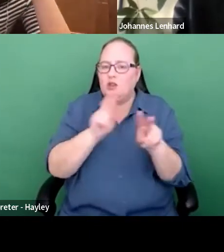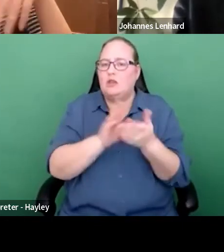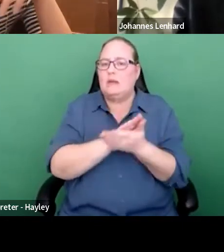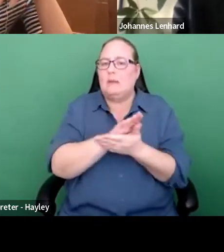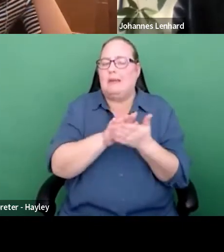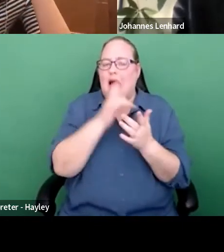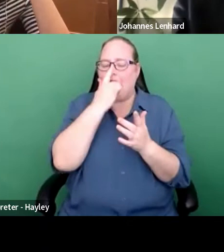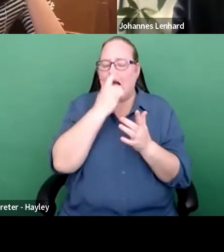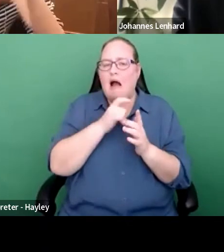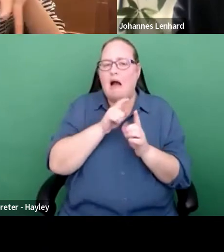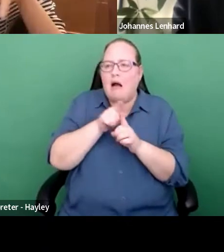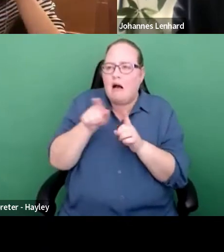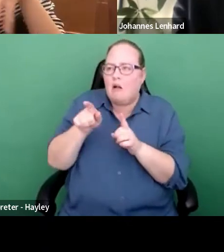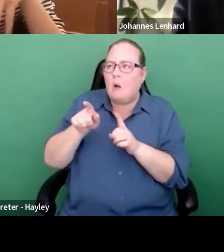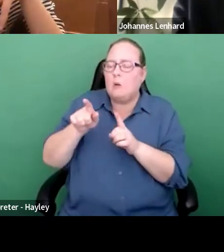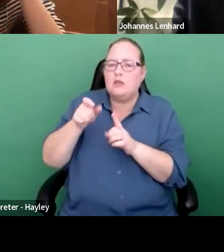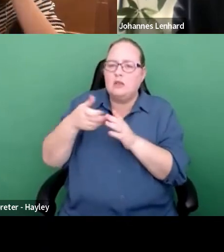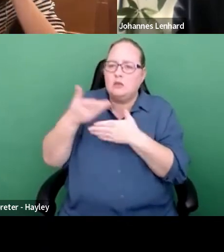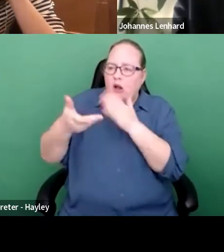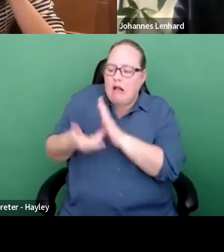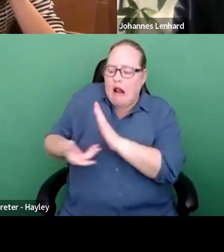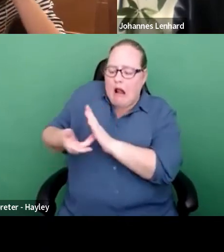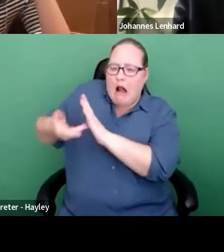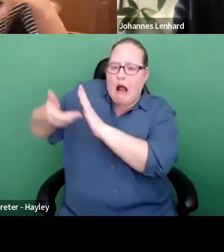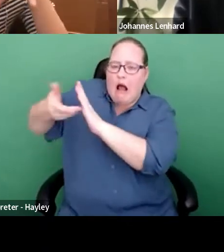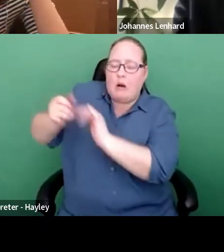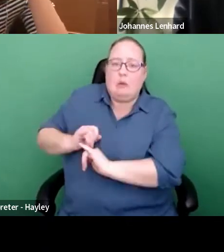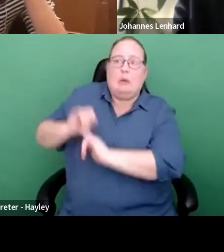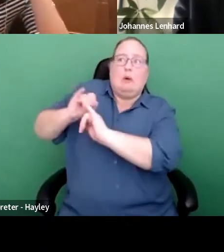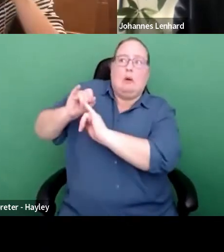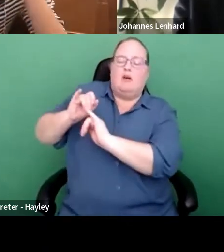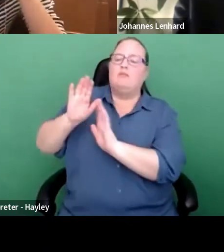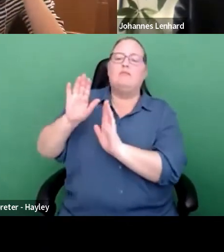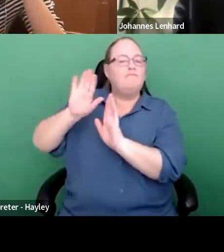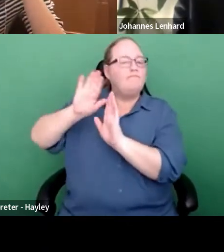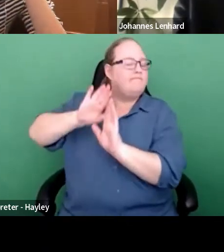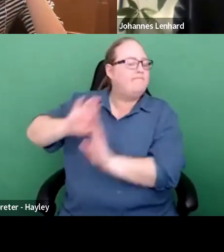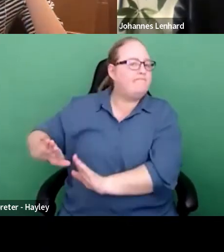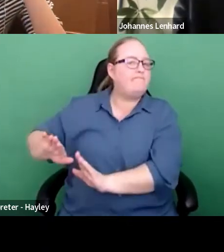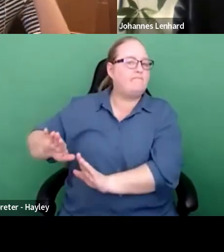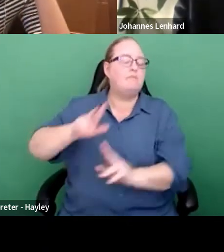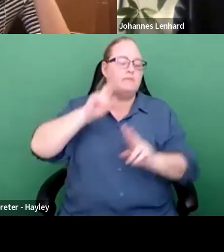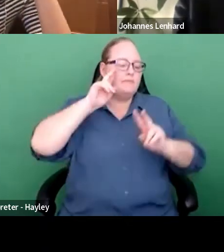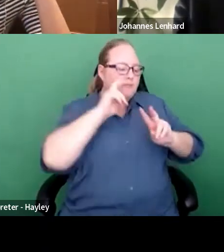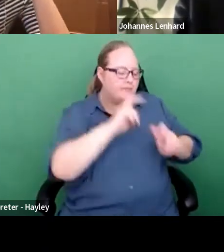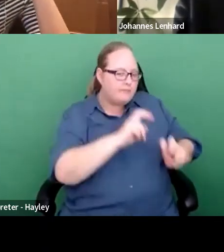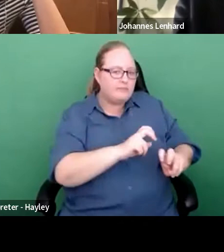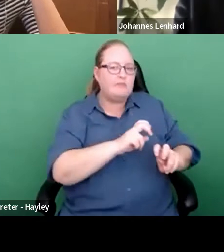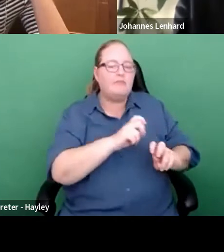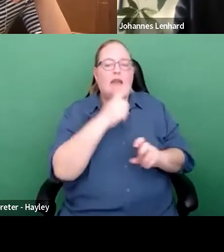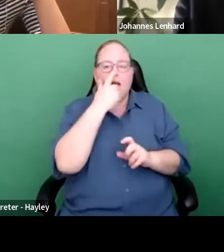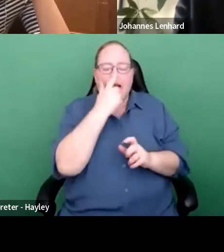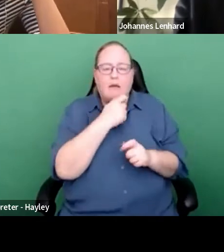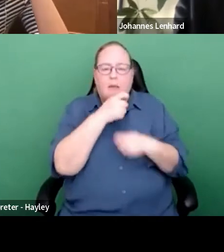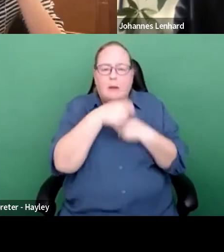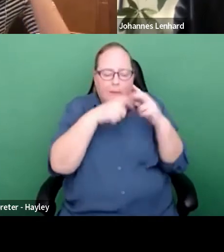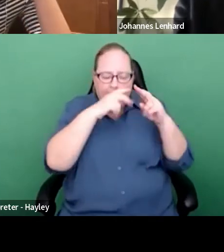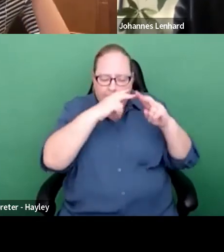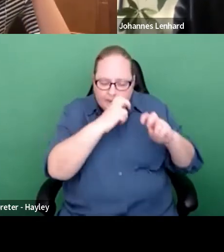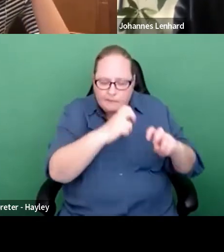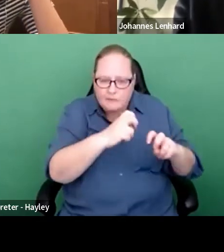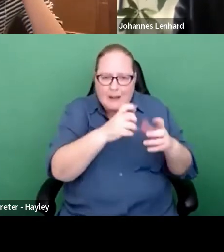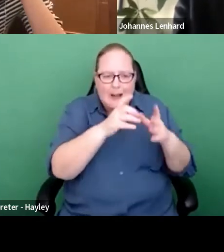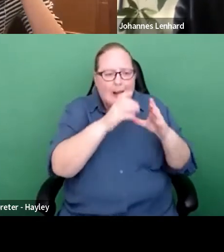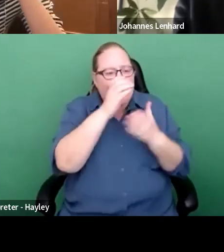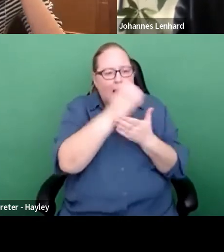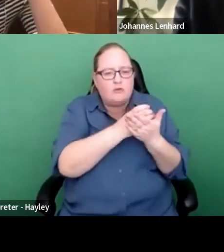a long-term participatory approach that further allowed me to break down this category of empty homes and demonstrate that